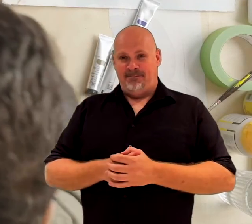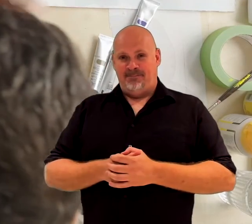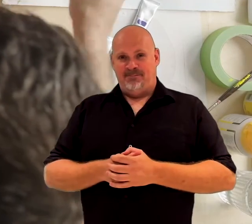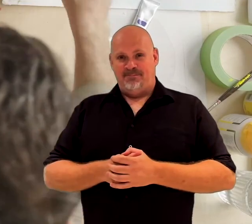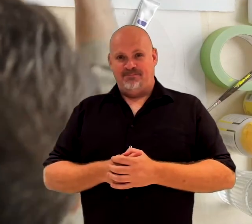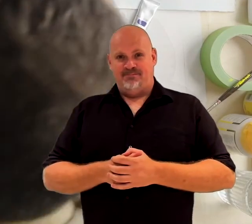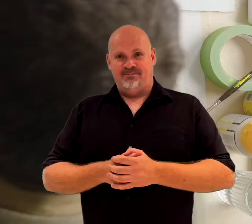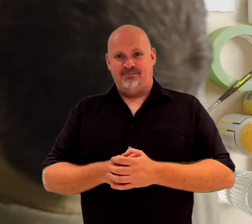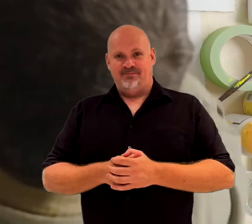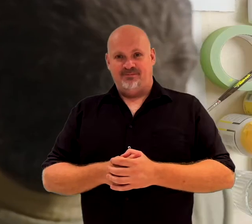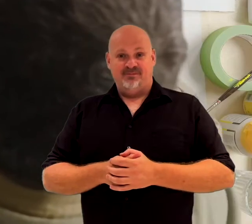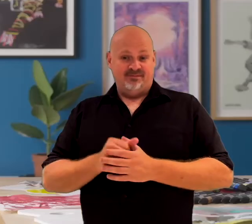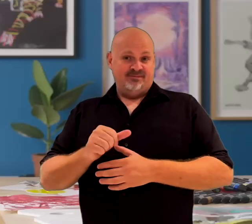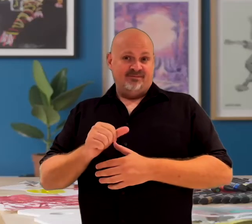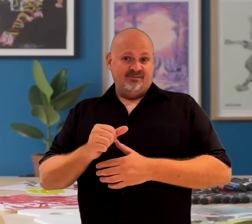Yep.